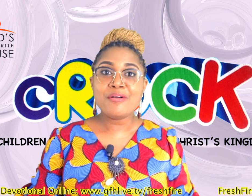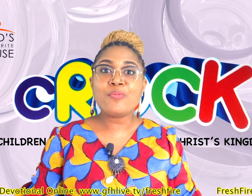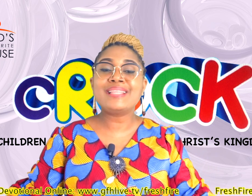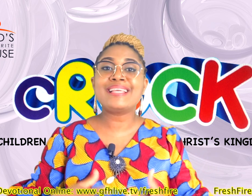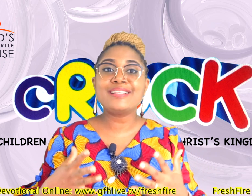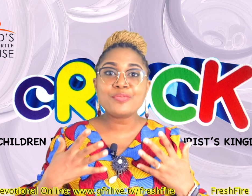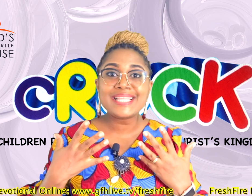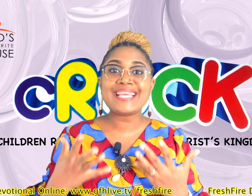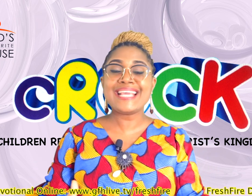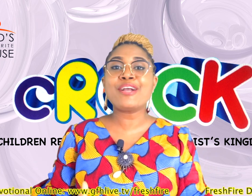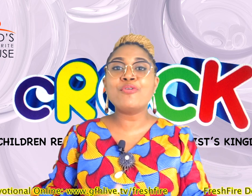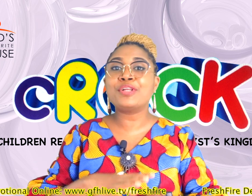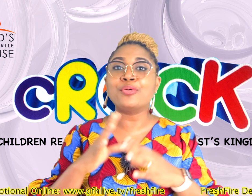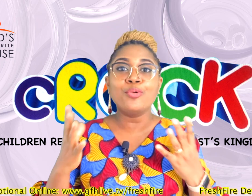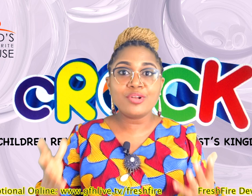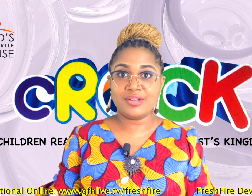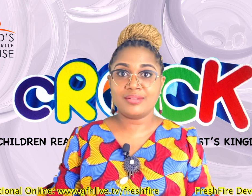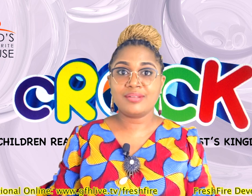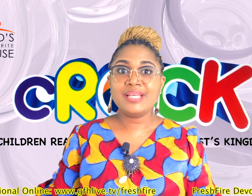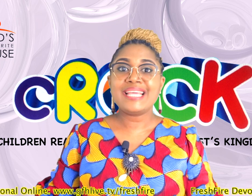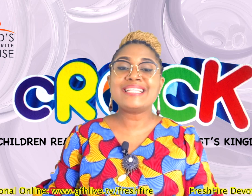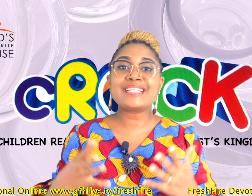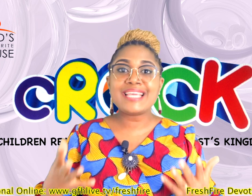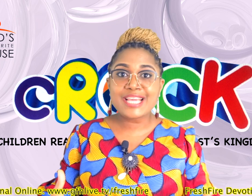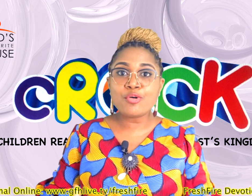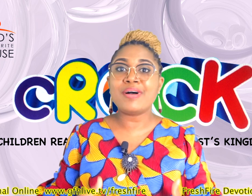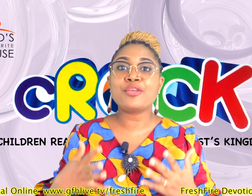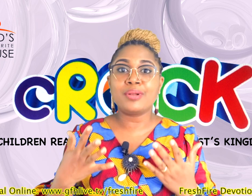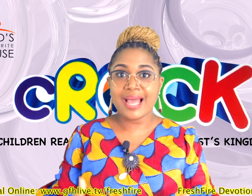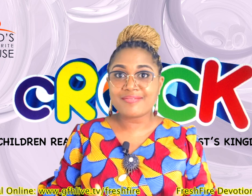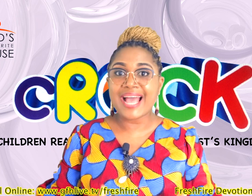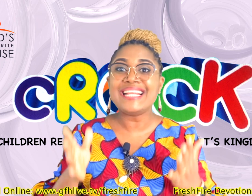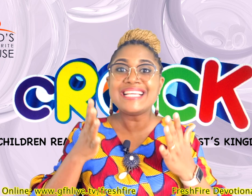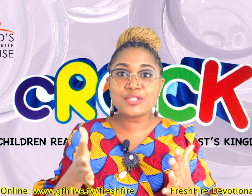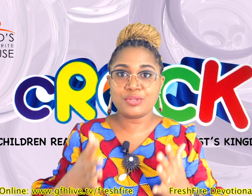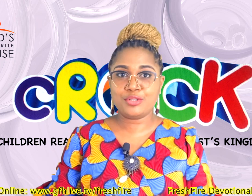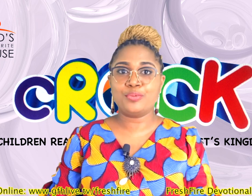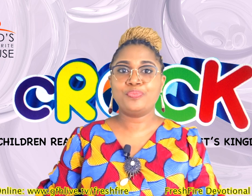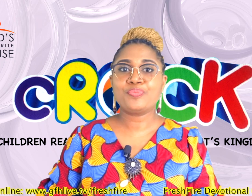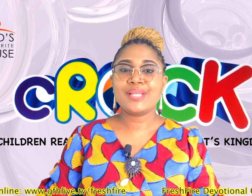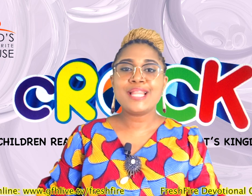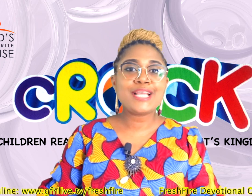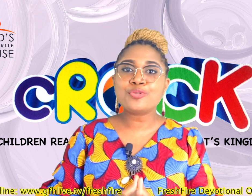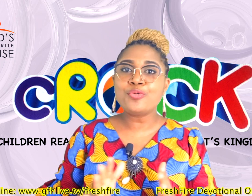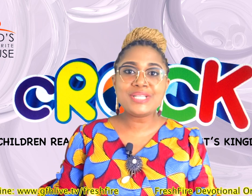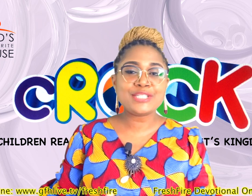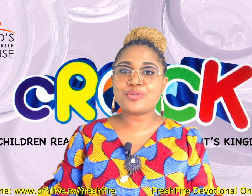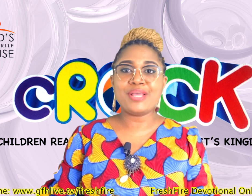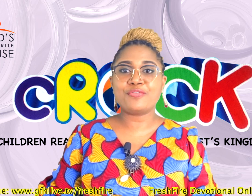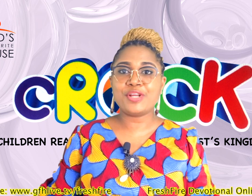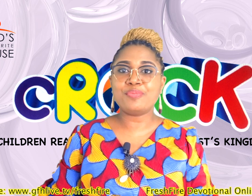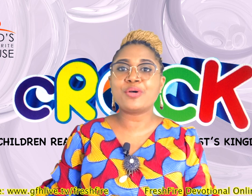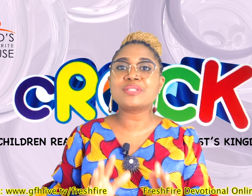year with the king over the whole earth, is the king over your life, and he is with you. There's no